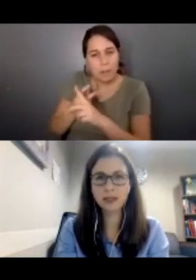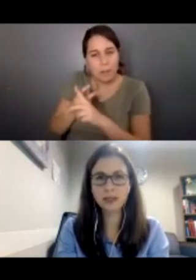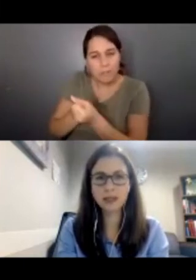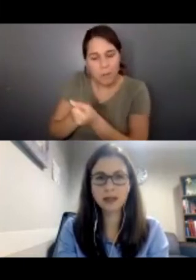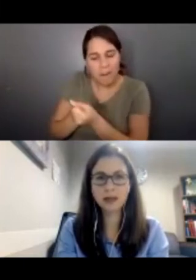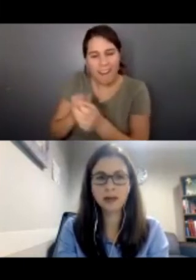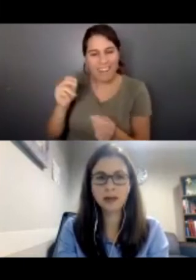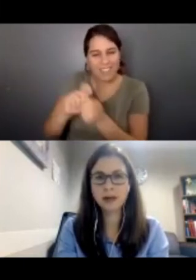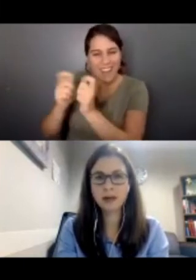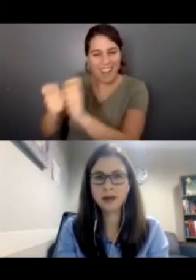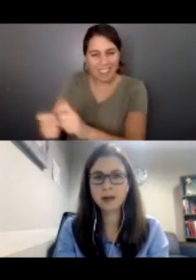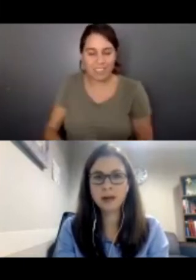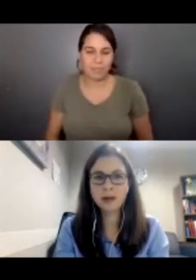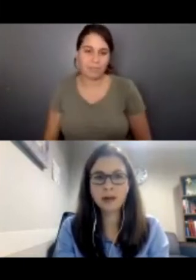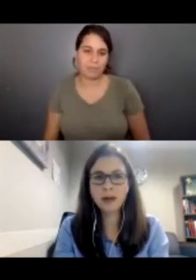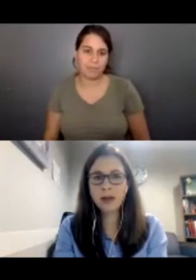please.